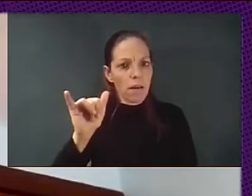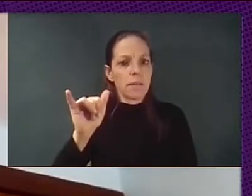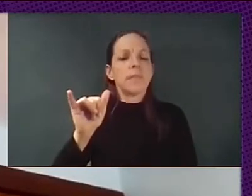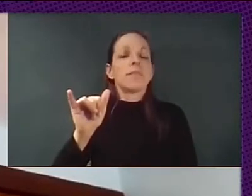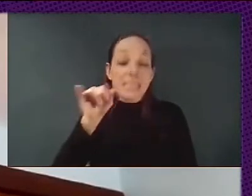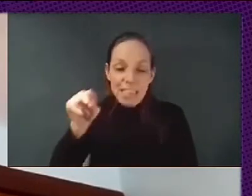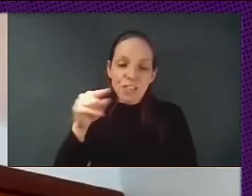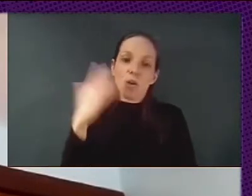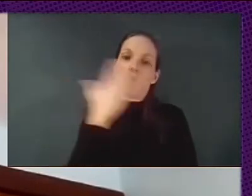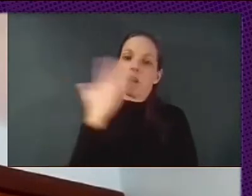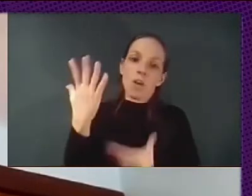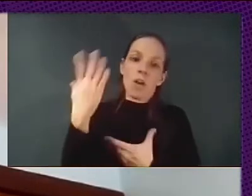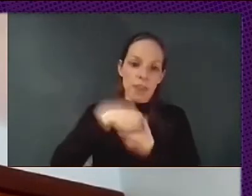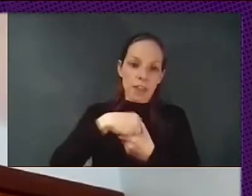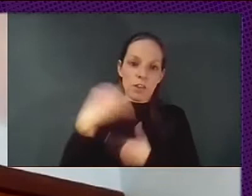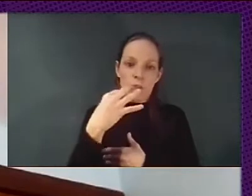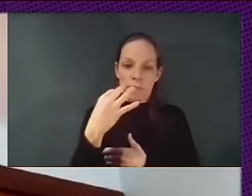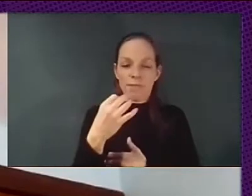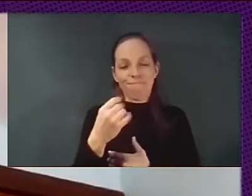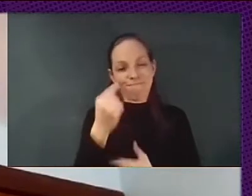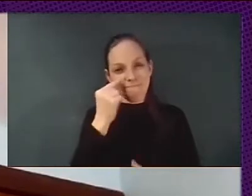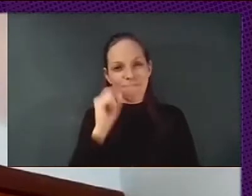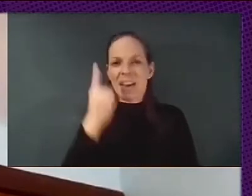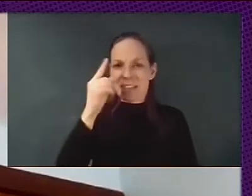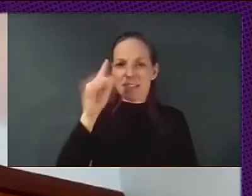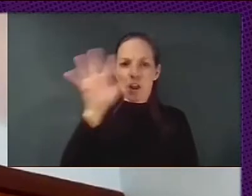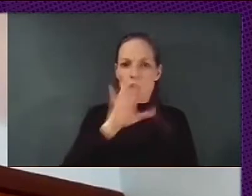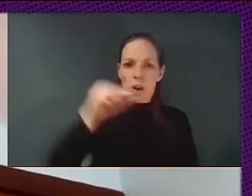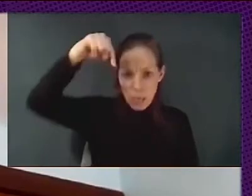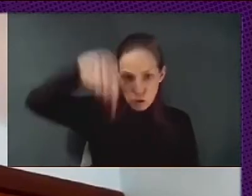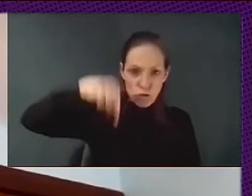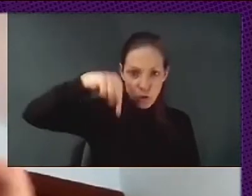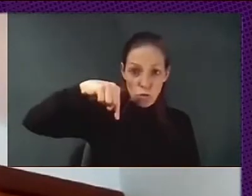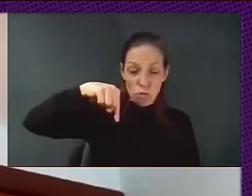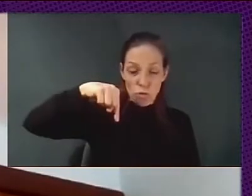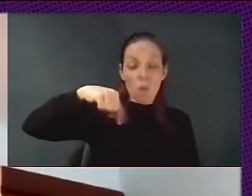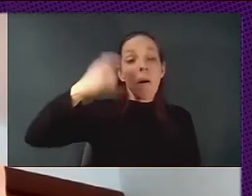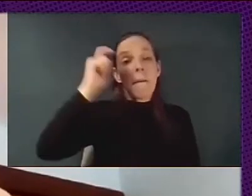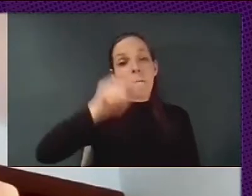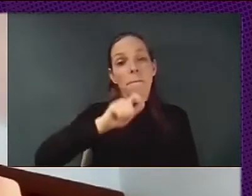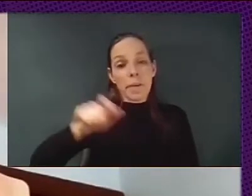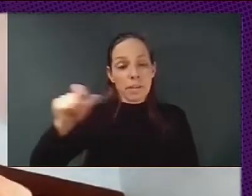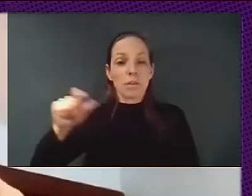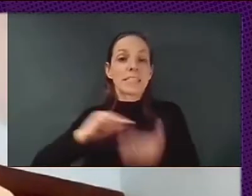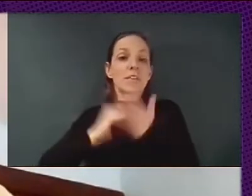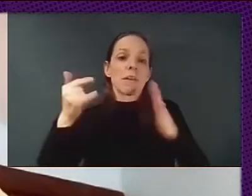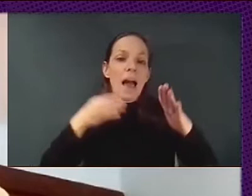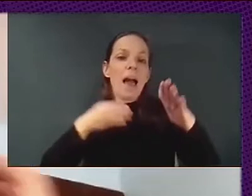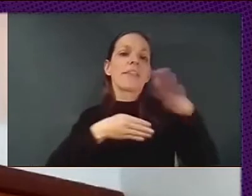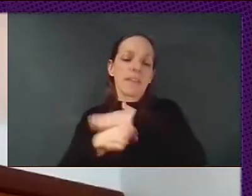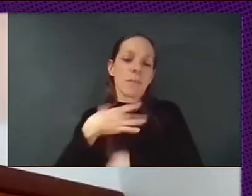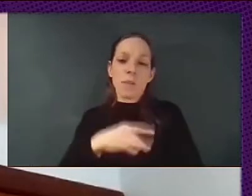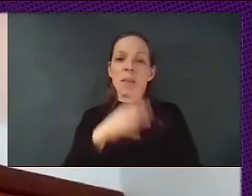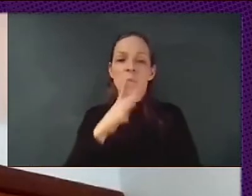get access to technology for the first time as a subsidy from schools, because a lot of families can't afford to